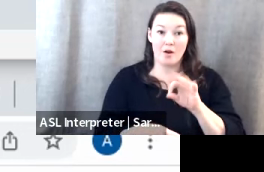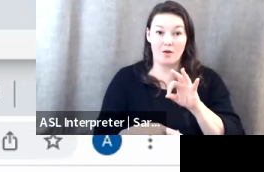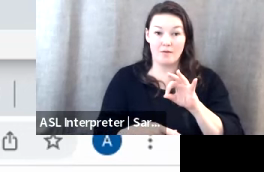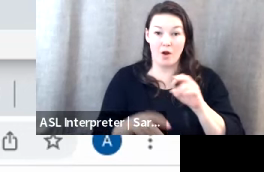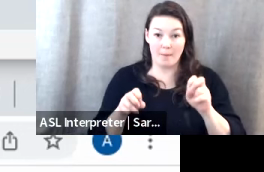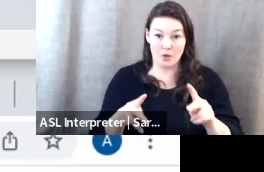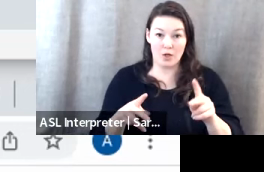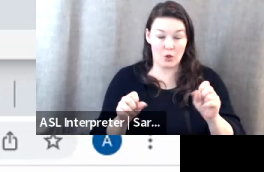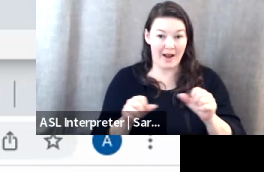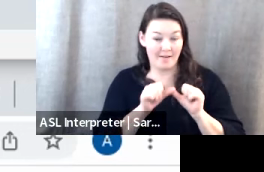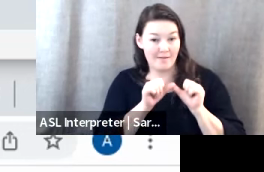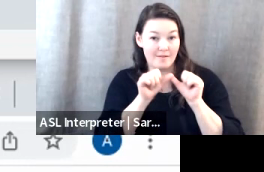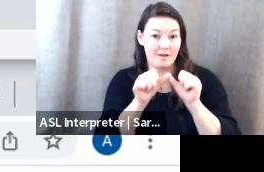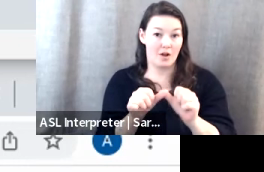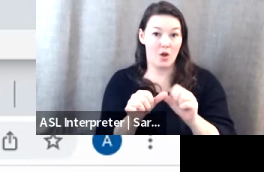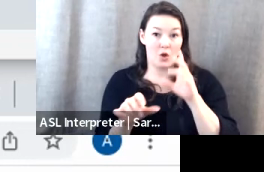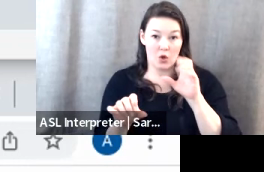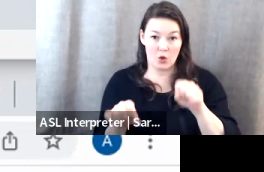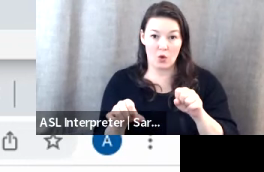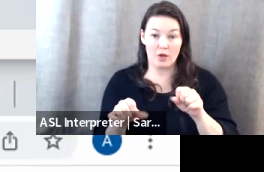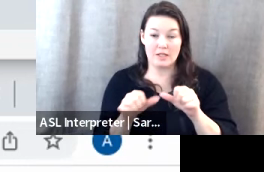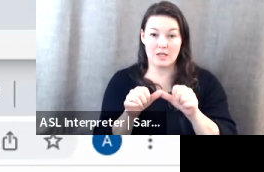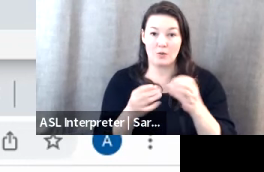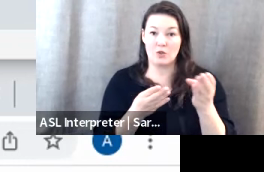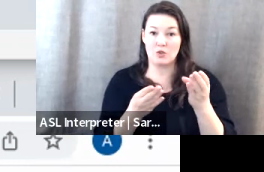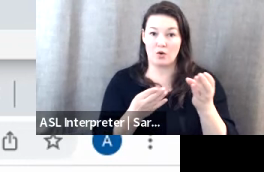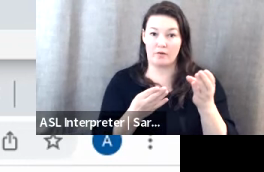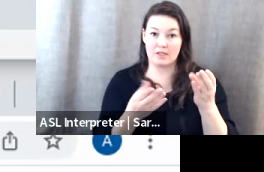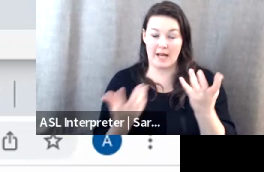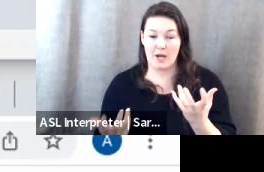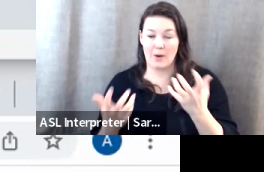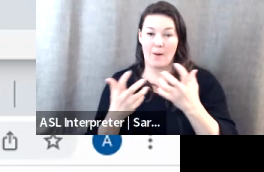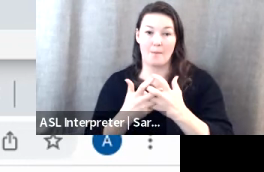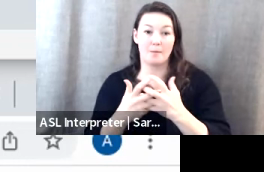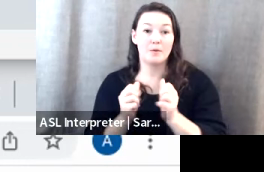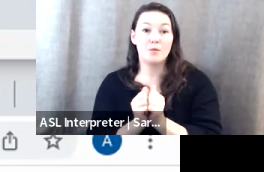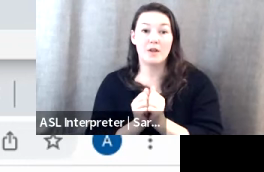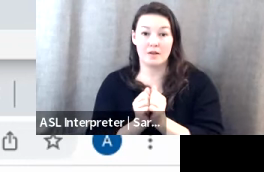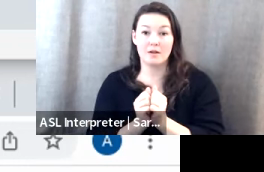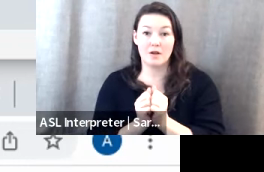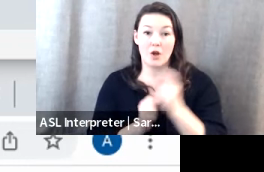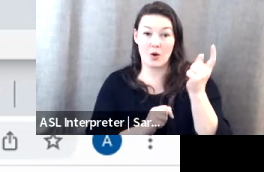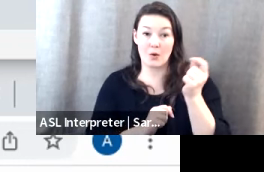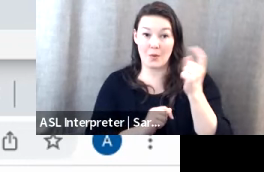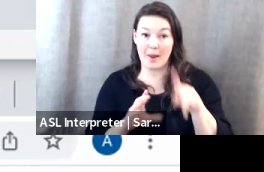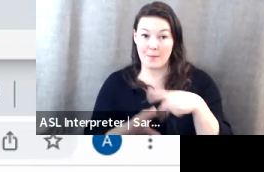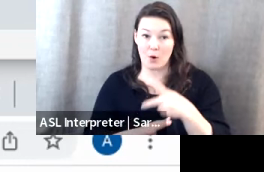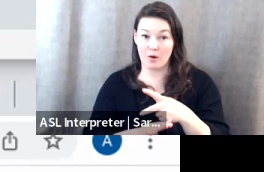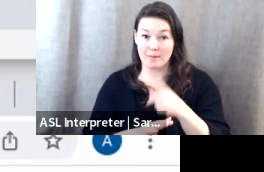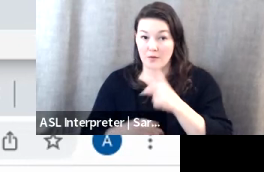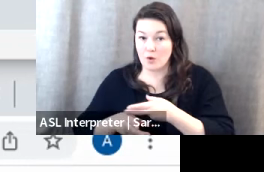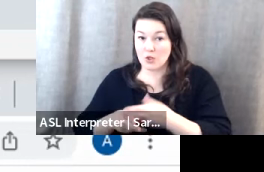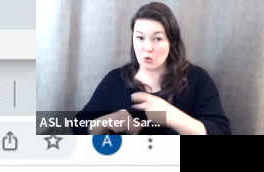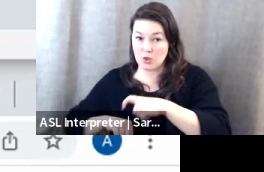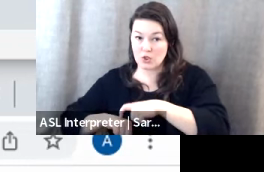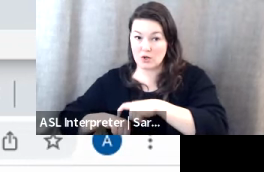have longevity that would service the long term as in complement to the grant programs that would service the short term.